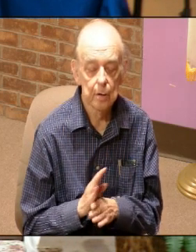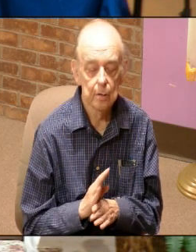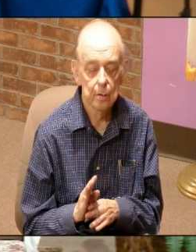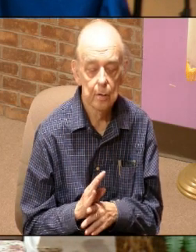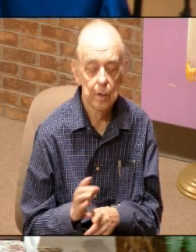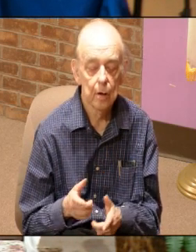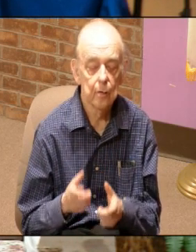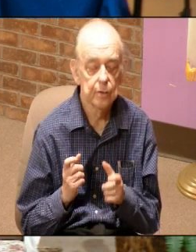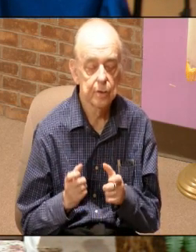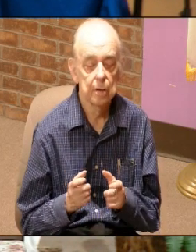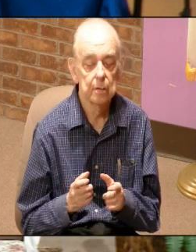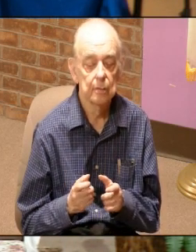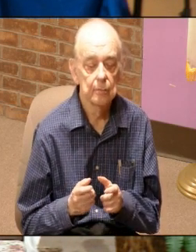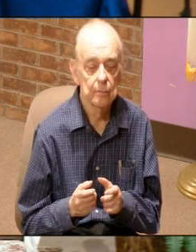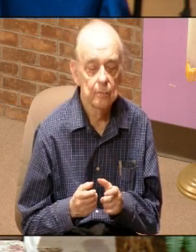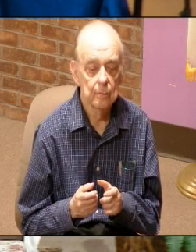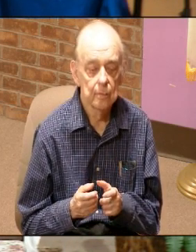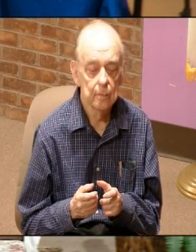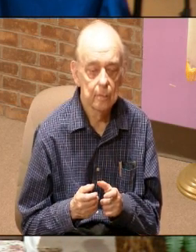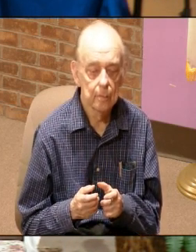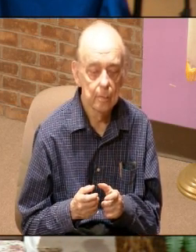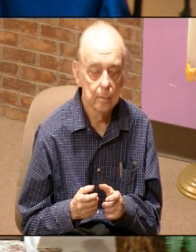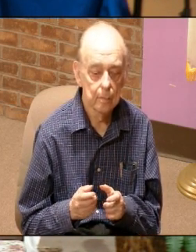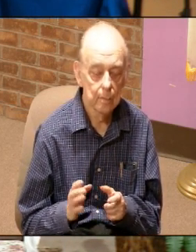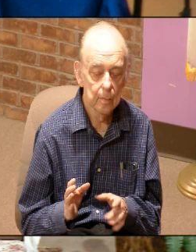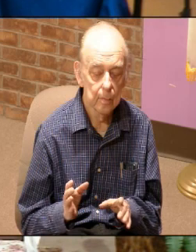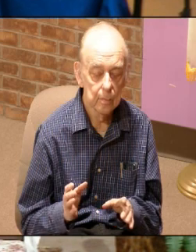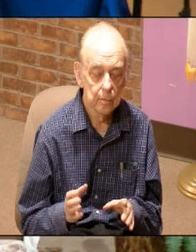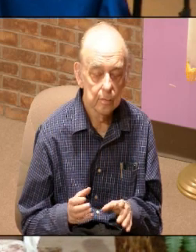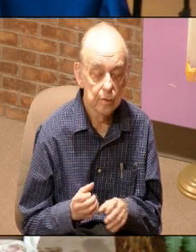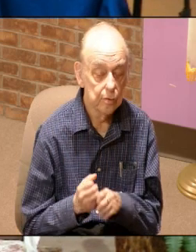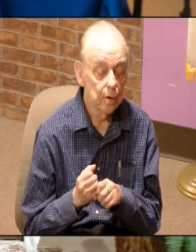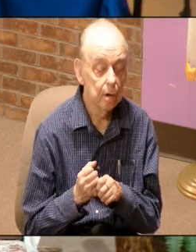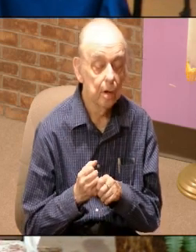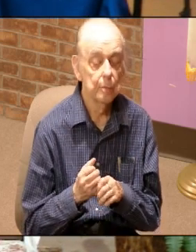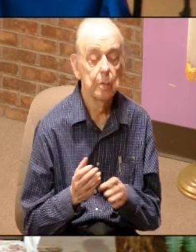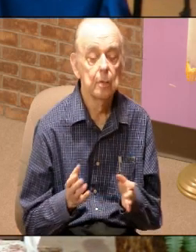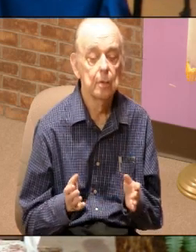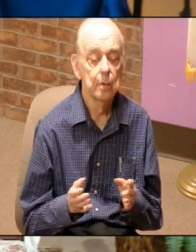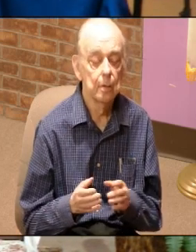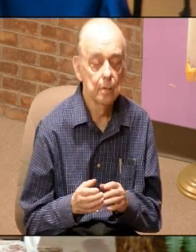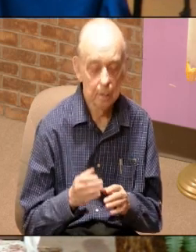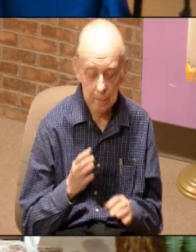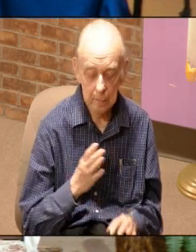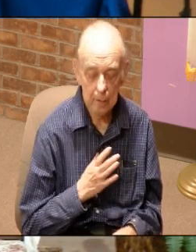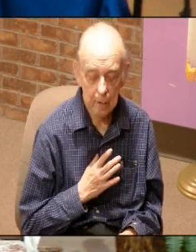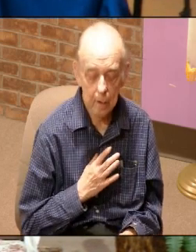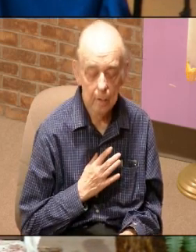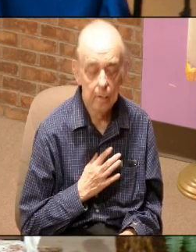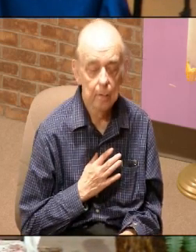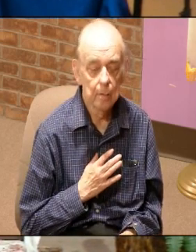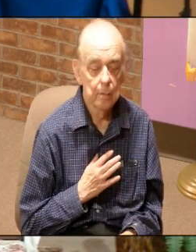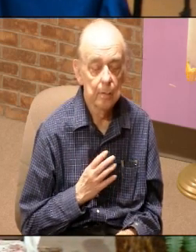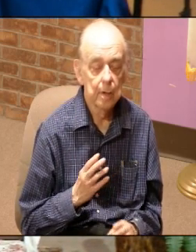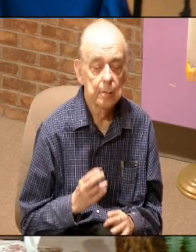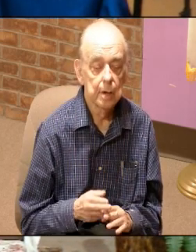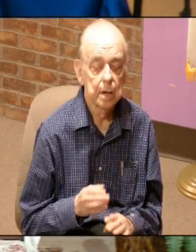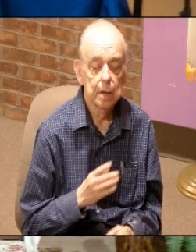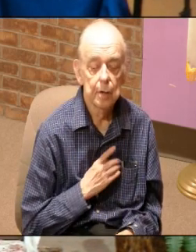of a sudden, she is caught up by a guy by the name of David,